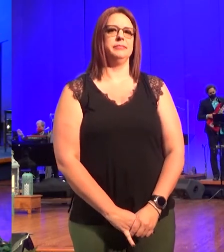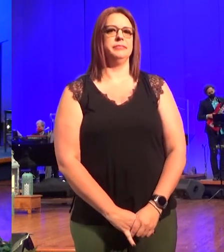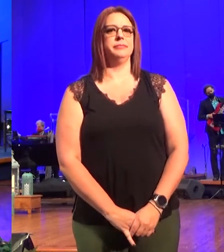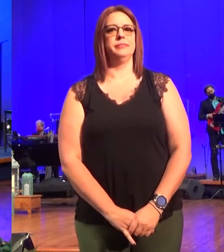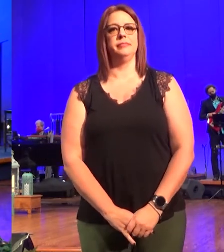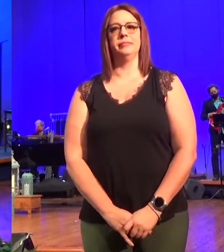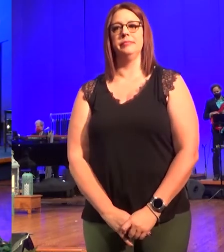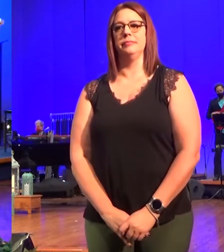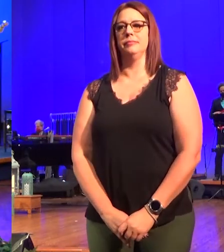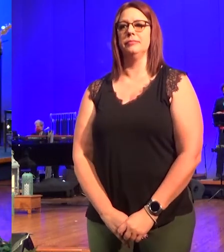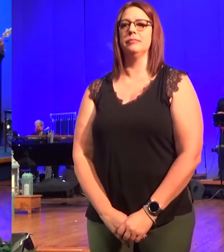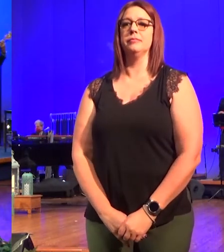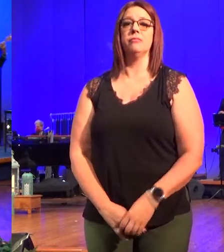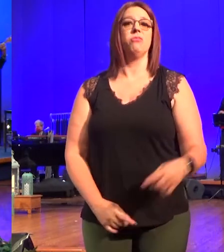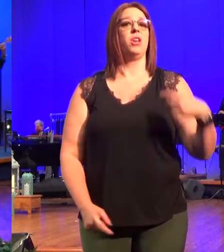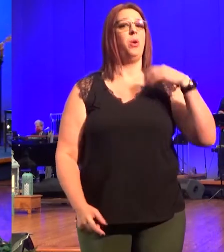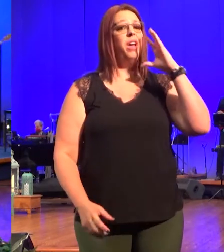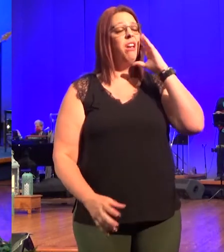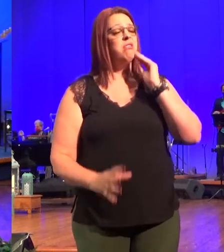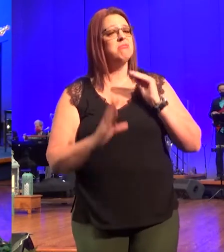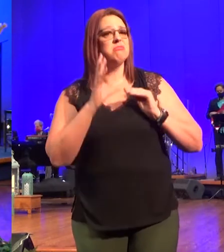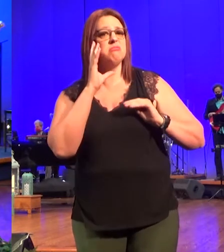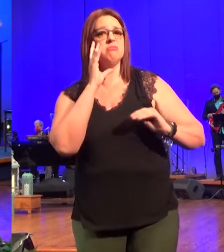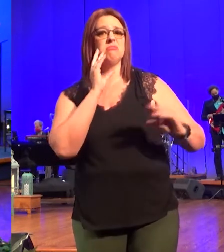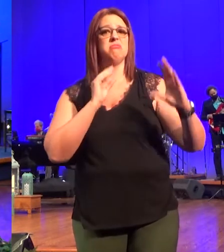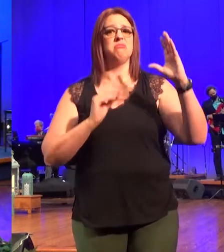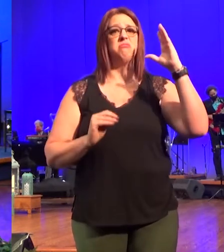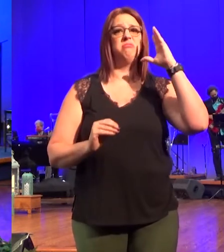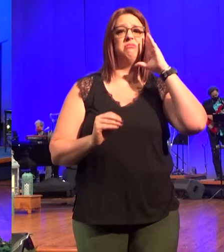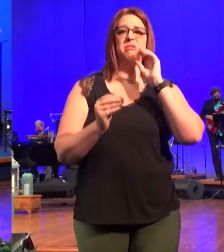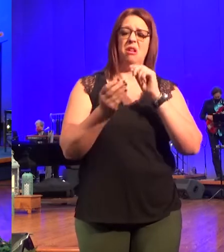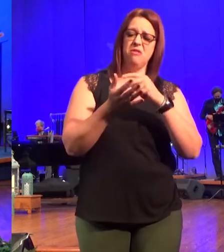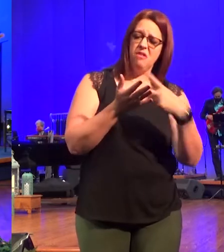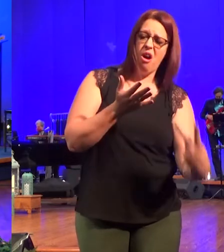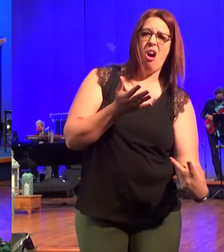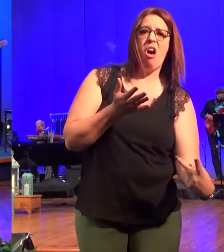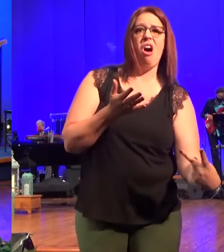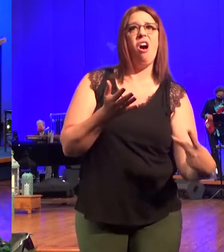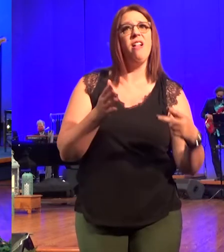We've been around, we fall, we fly.